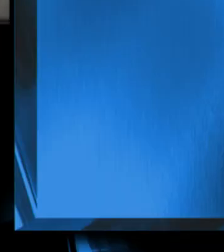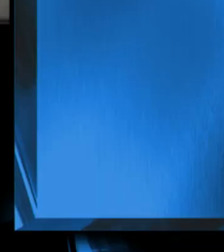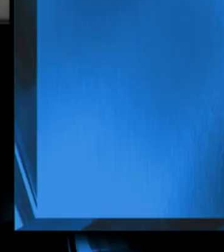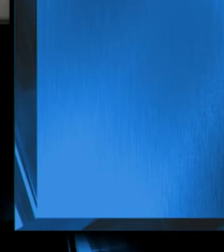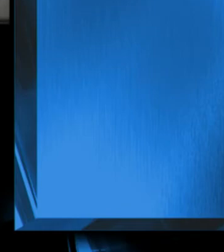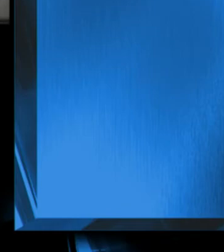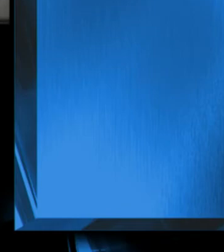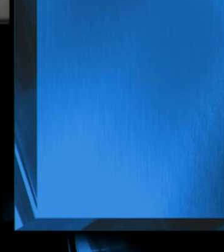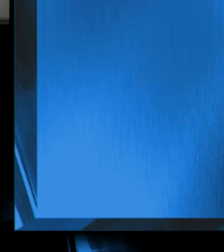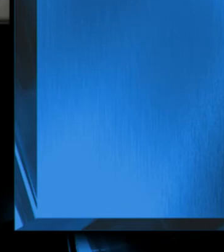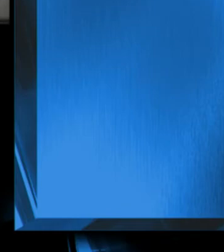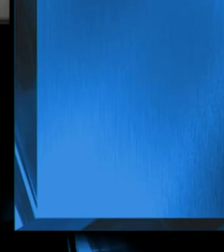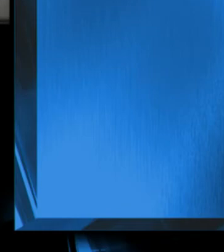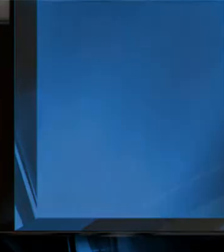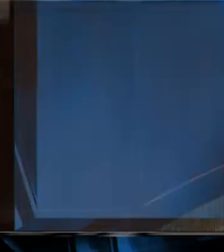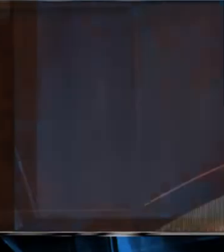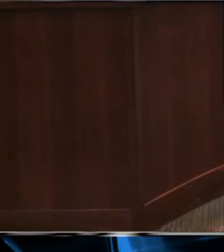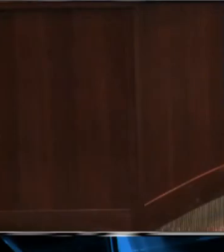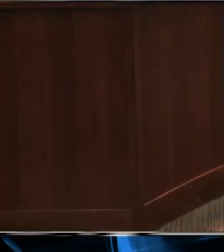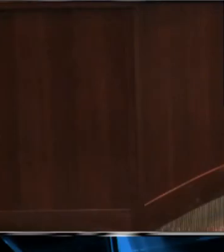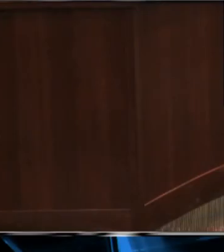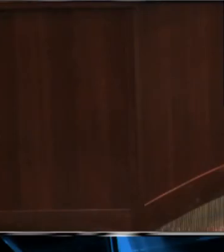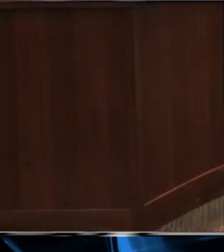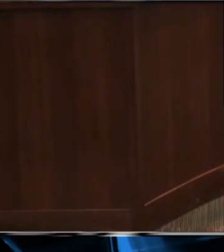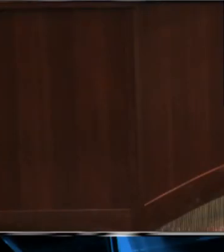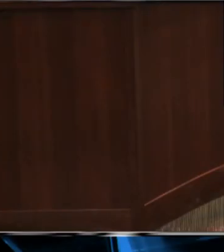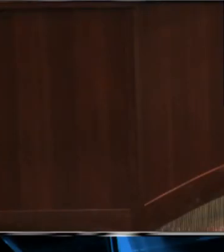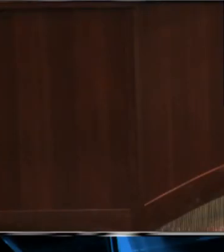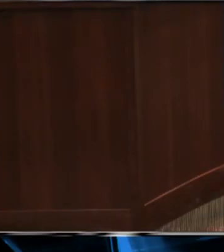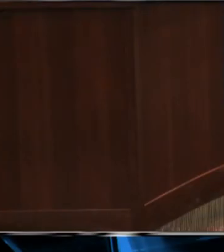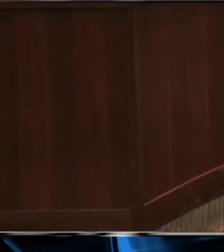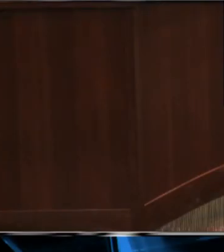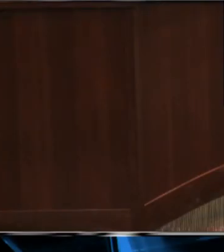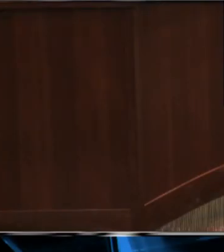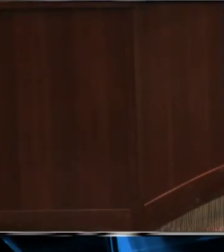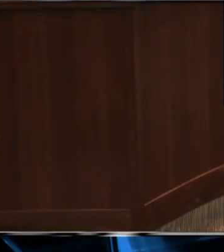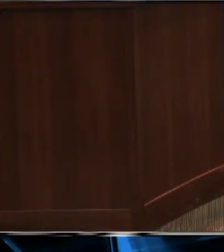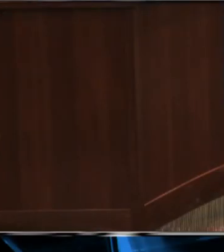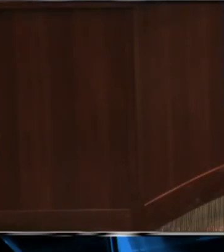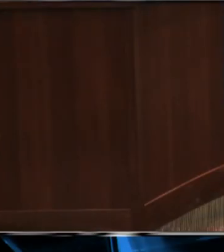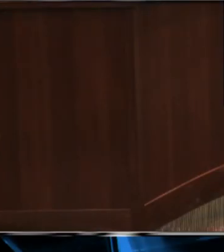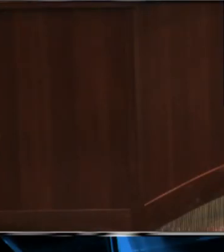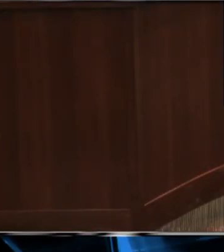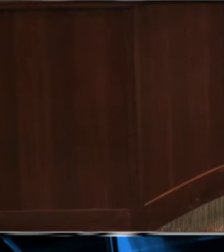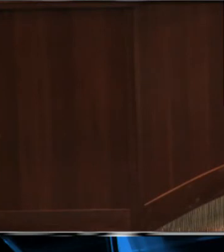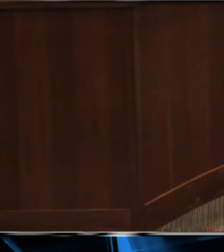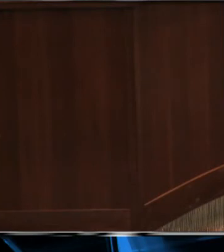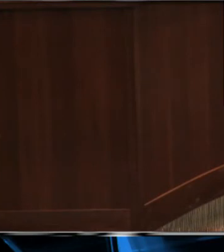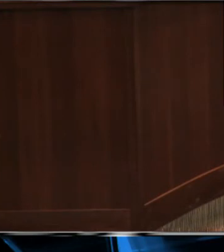And again, please take your seats. And